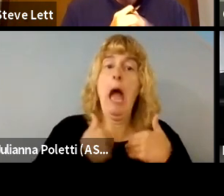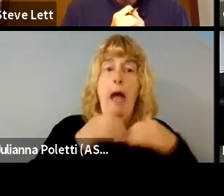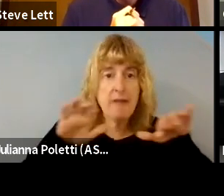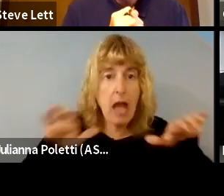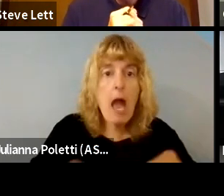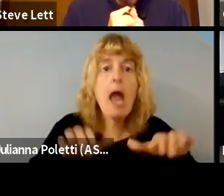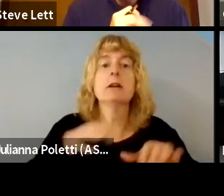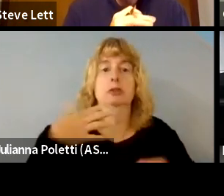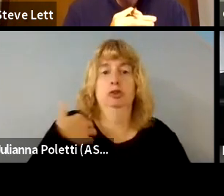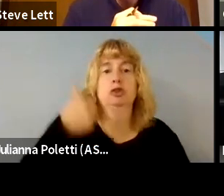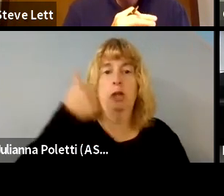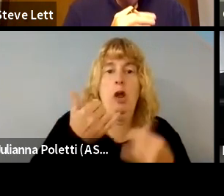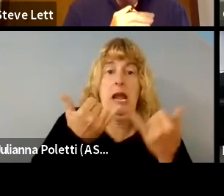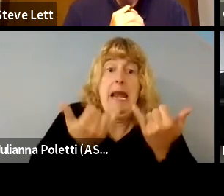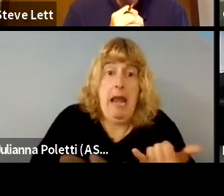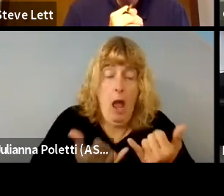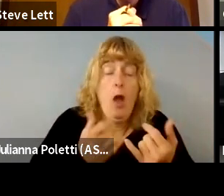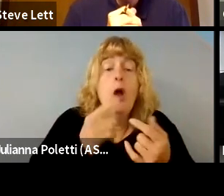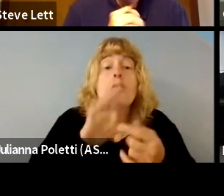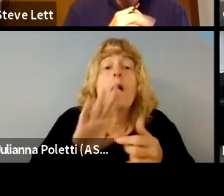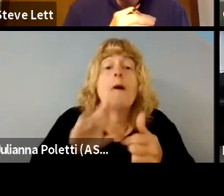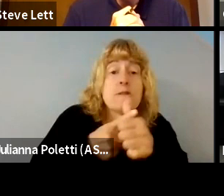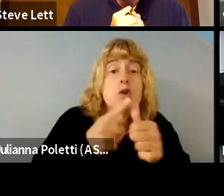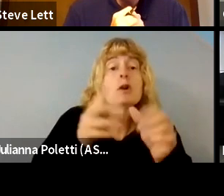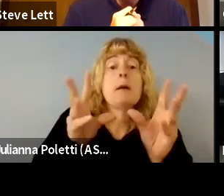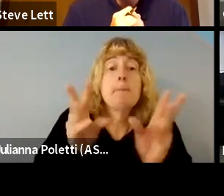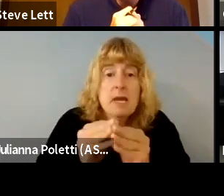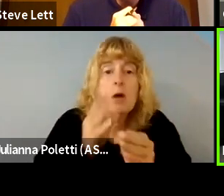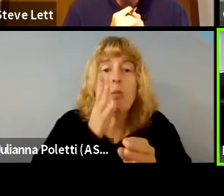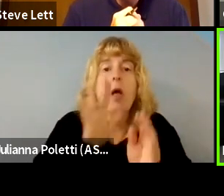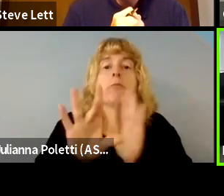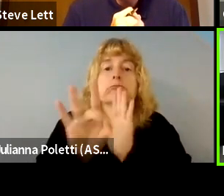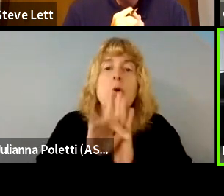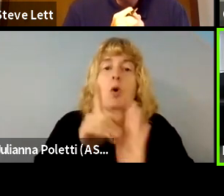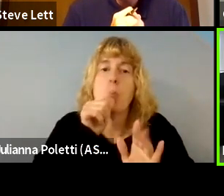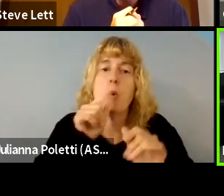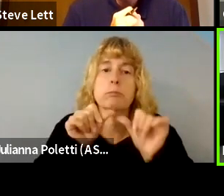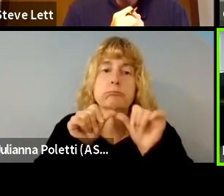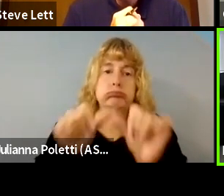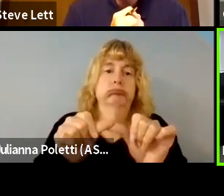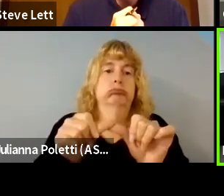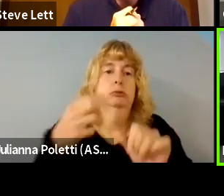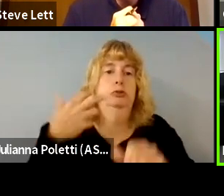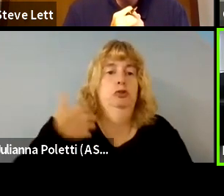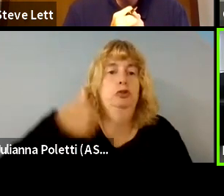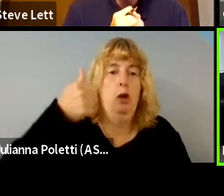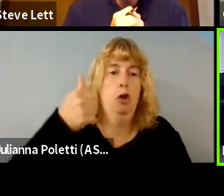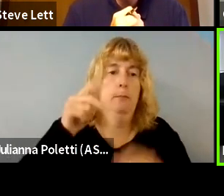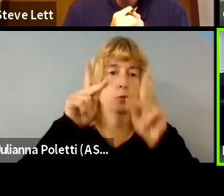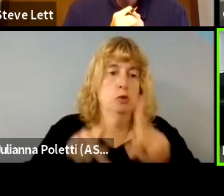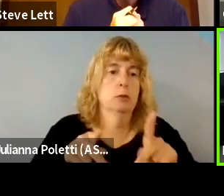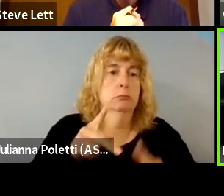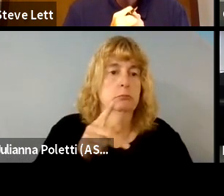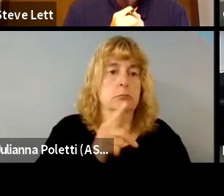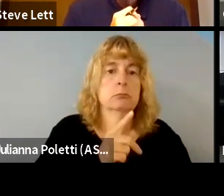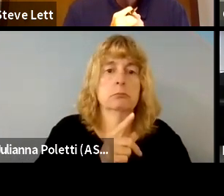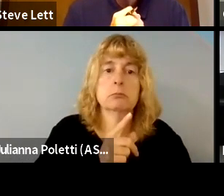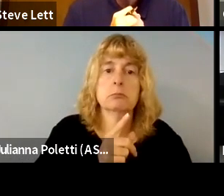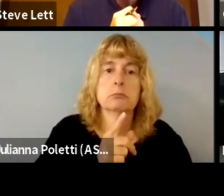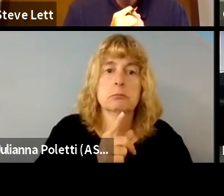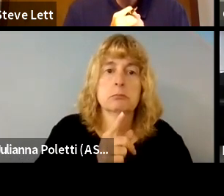first meeting, you should elect the permanent chair. Is it my? That's